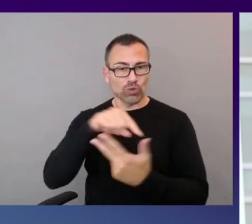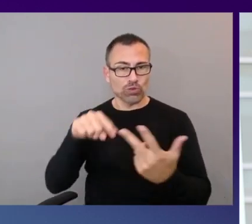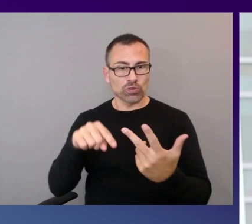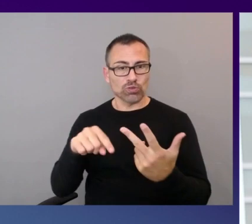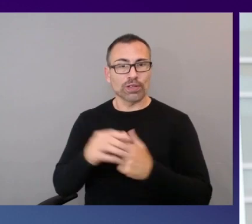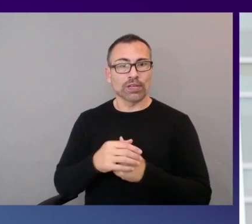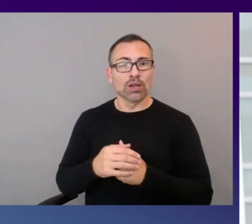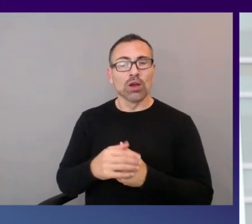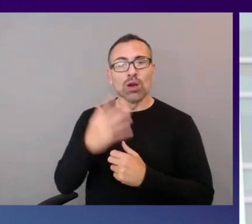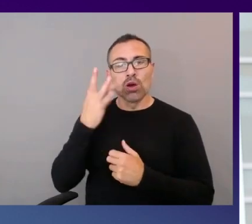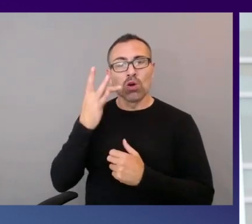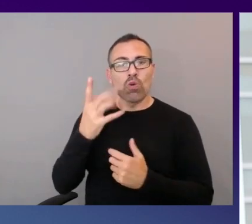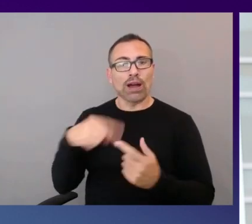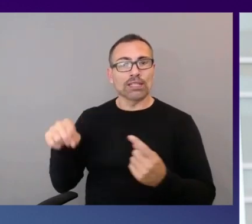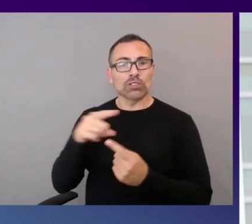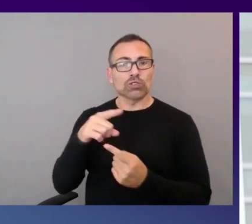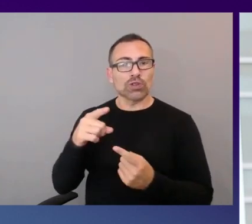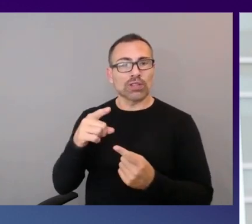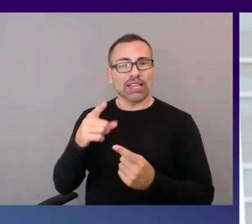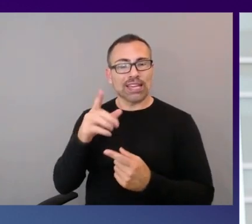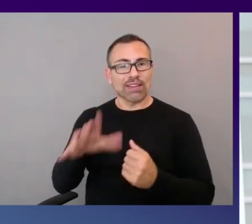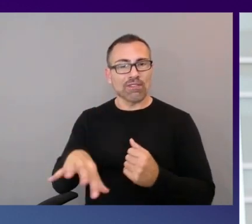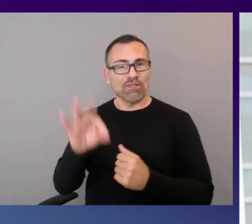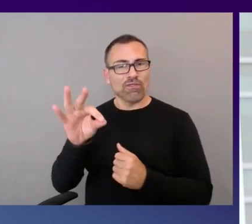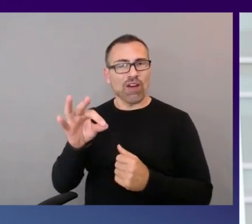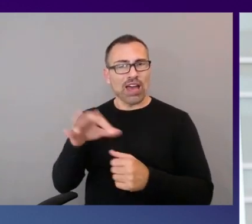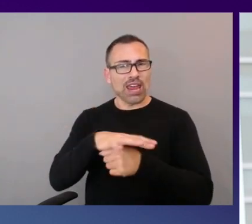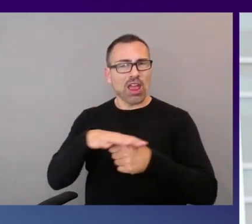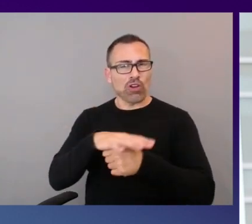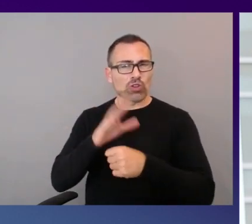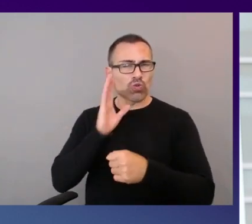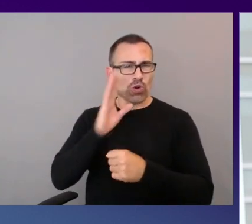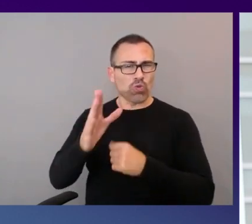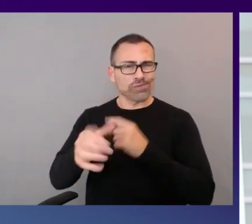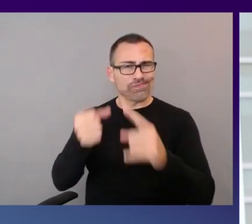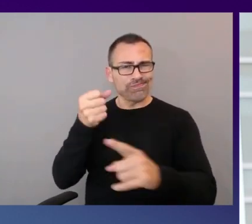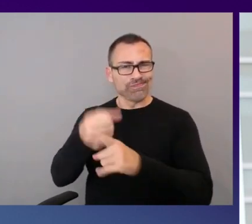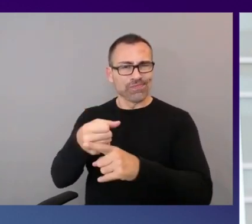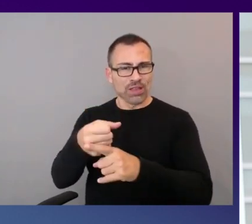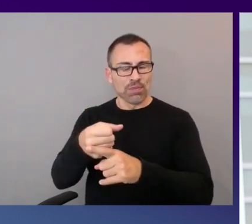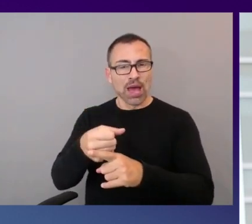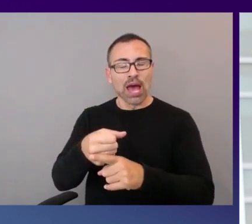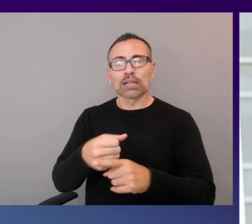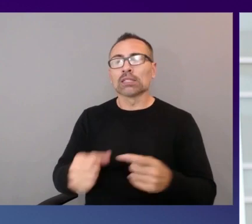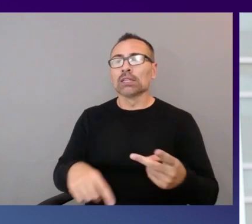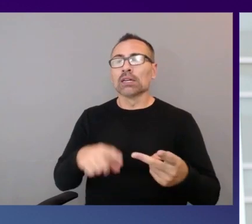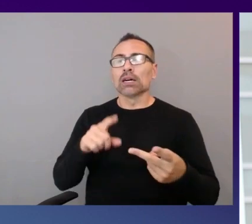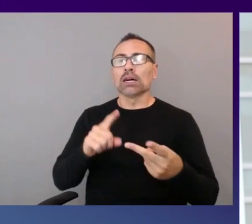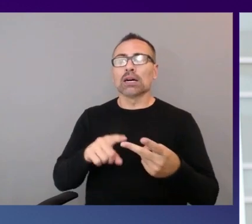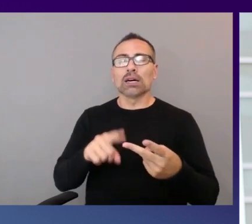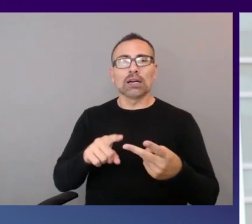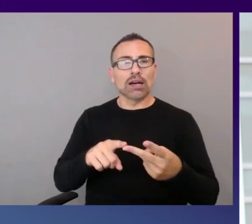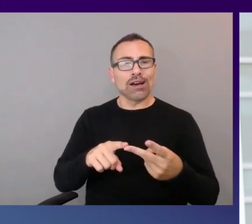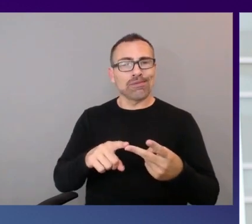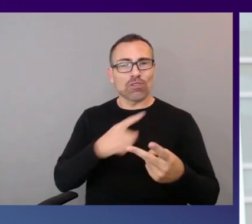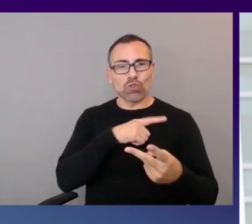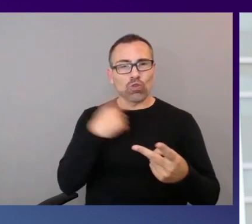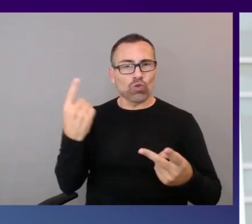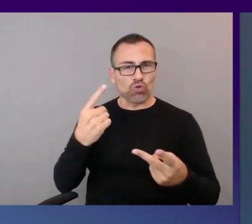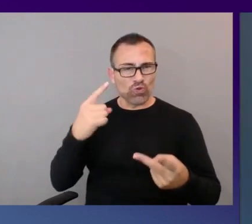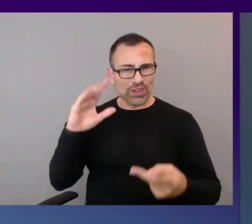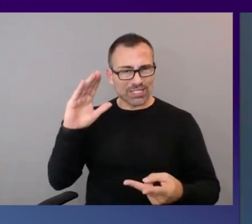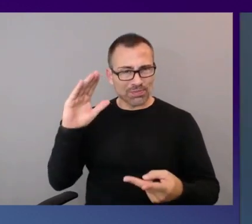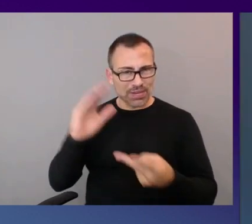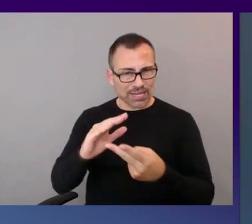areas of unintended consequence or impact, mitigate risks related to their use, development, and deployment of